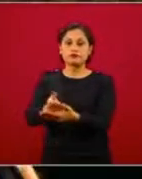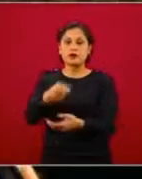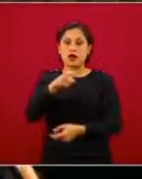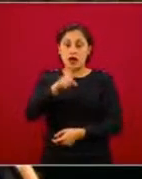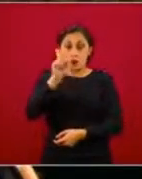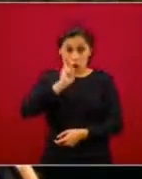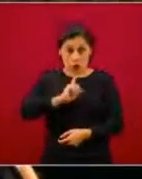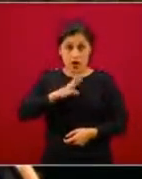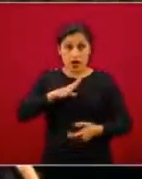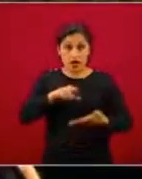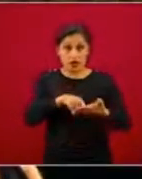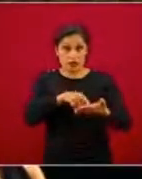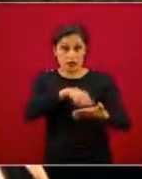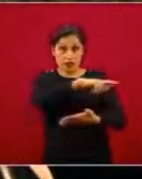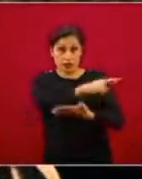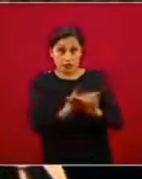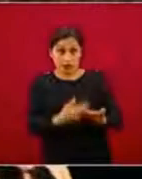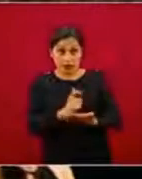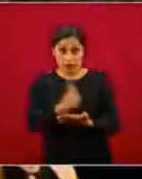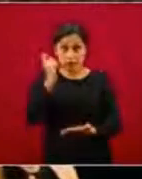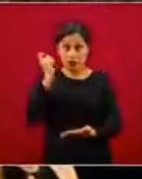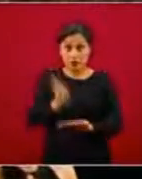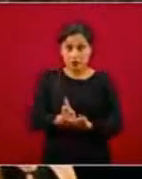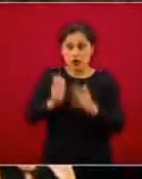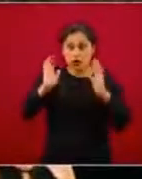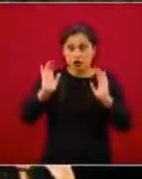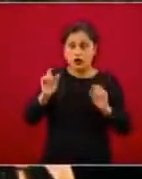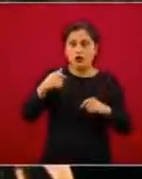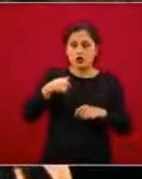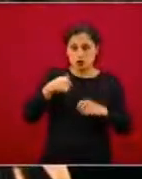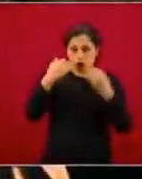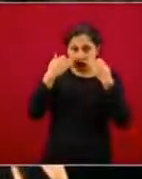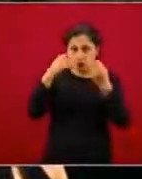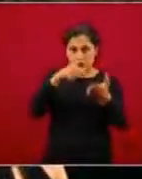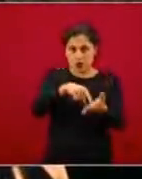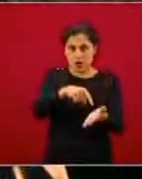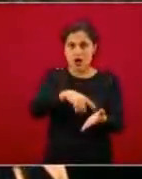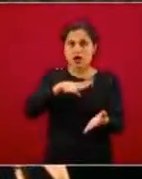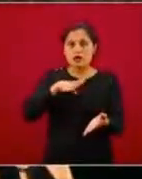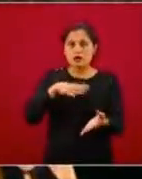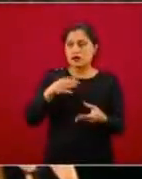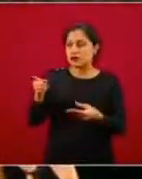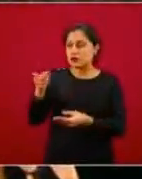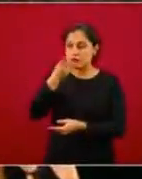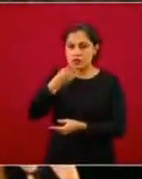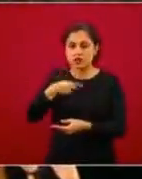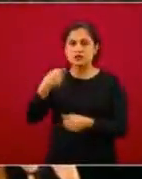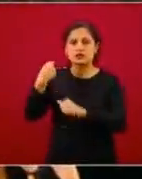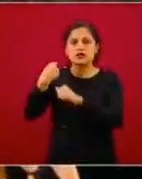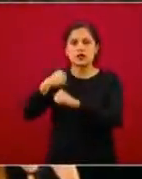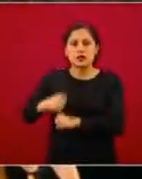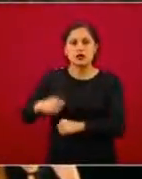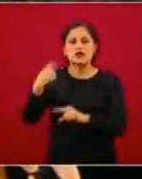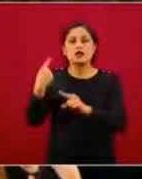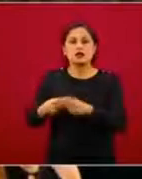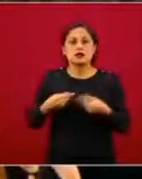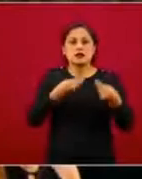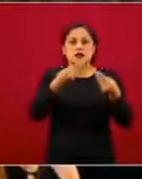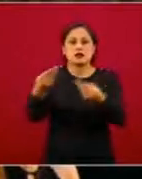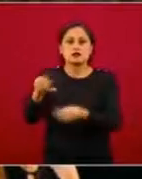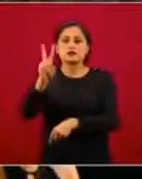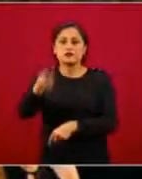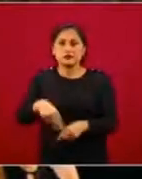charged at other hospitals, and they have those receipts. So could you just please tell me who I can give this information to? This is